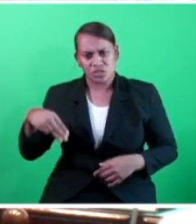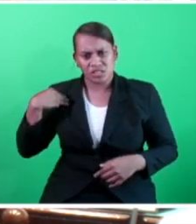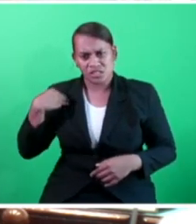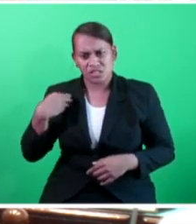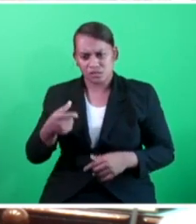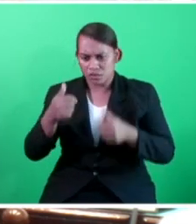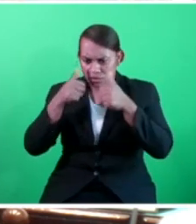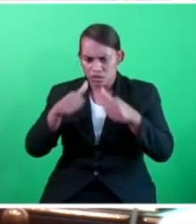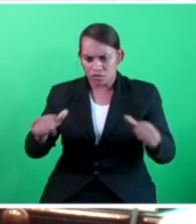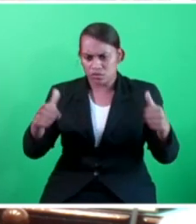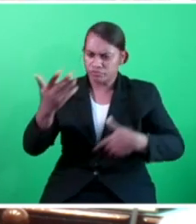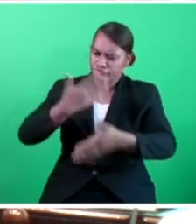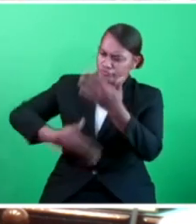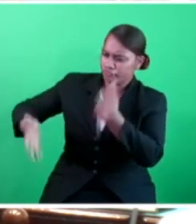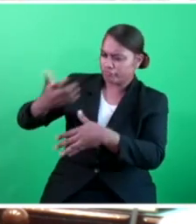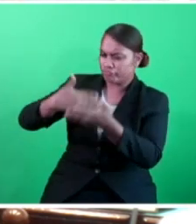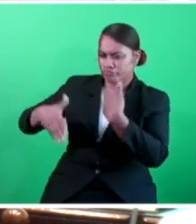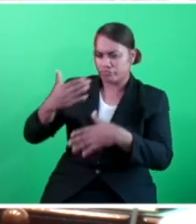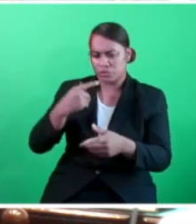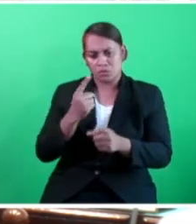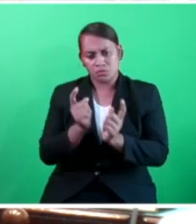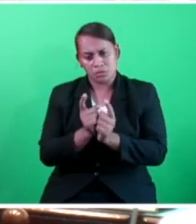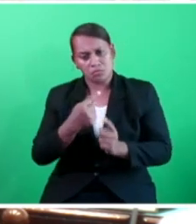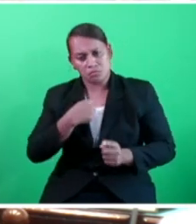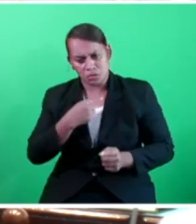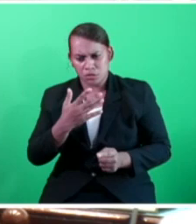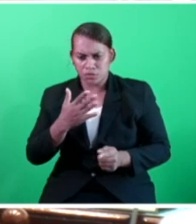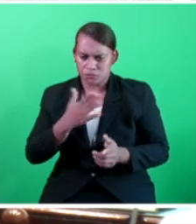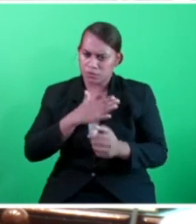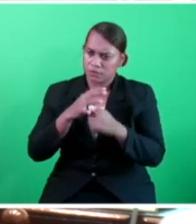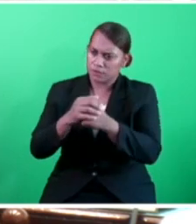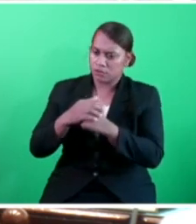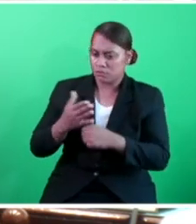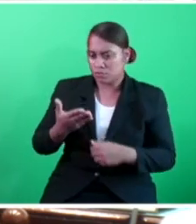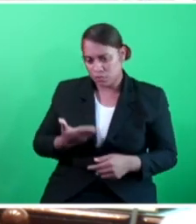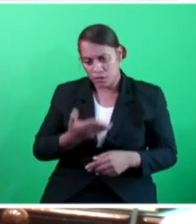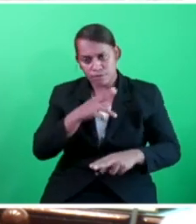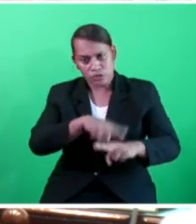said that Fiji has taken a very important step, which